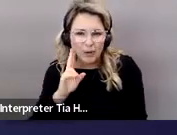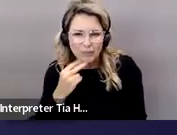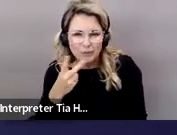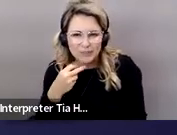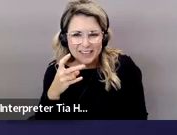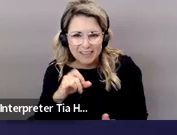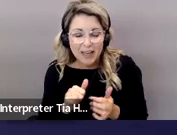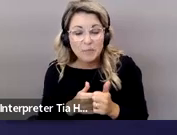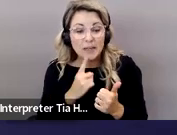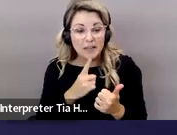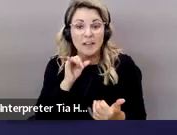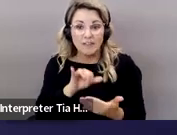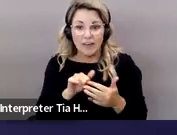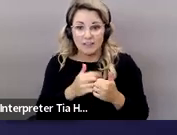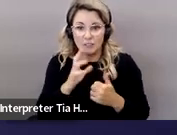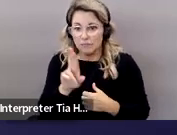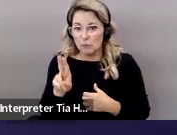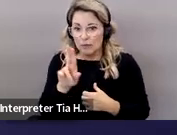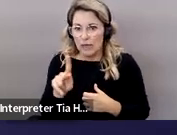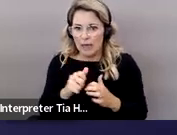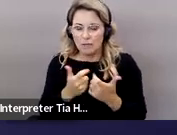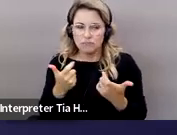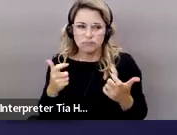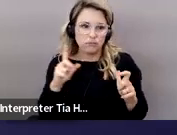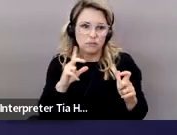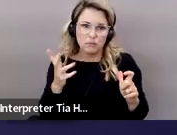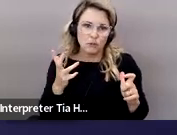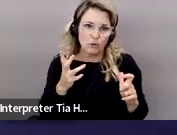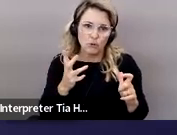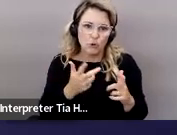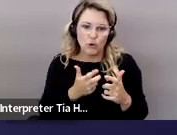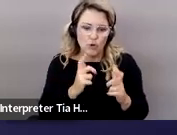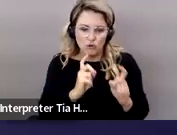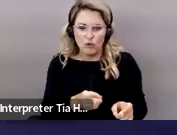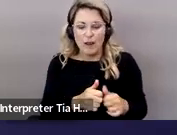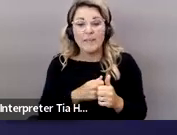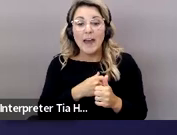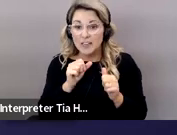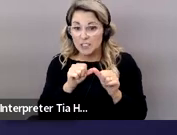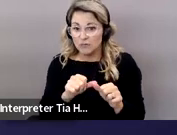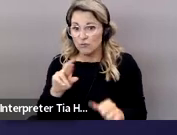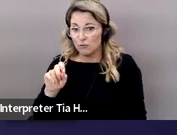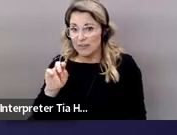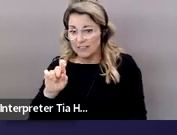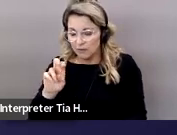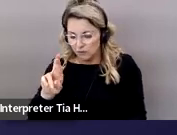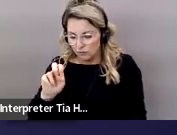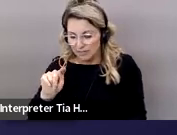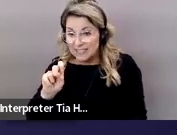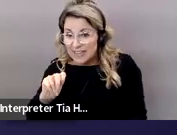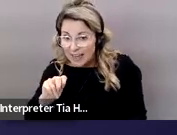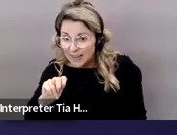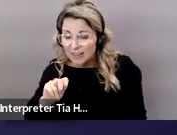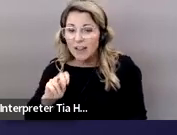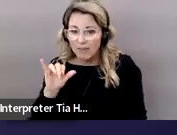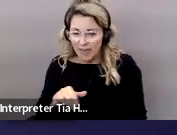Obviously, here at the University of Kentucky, we have some really big, incredible grants, such as the Retain Project. We work on Retain through the Department